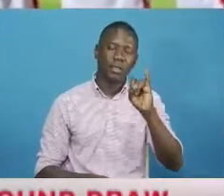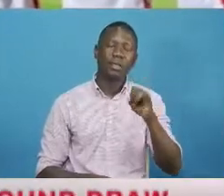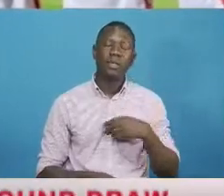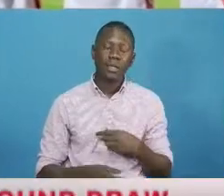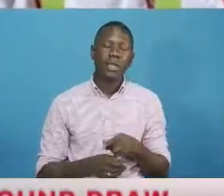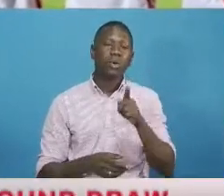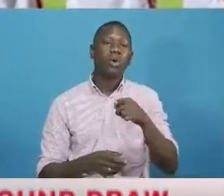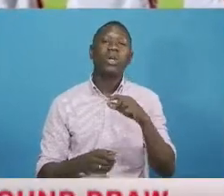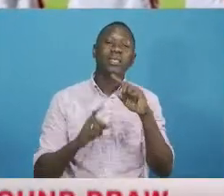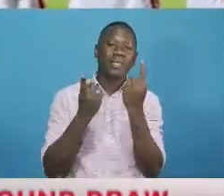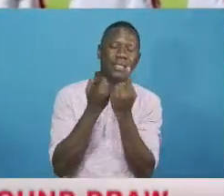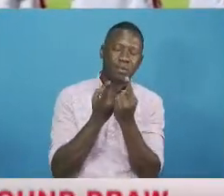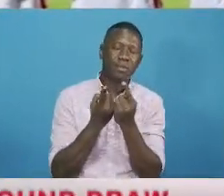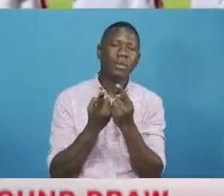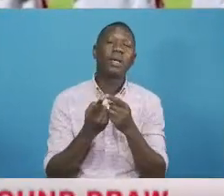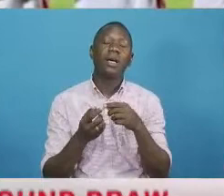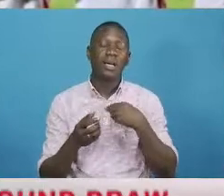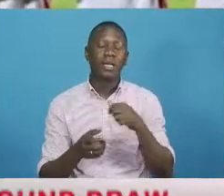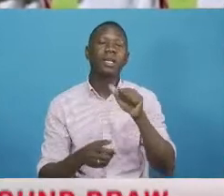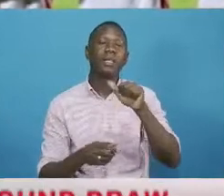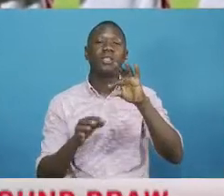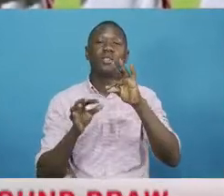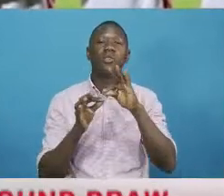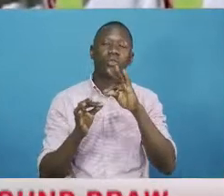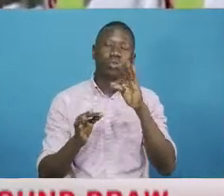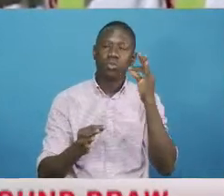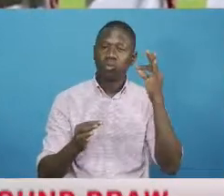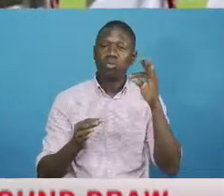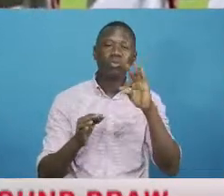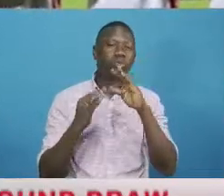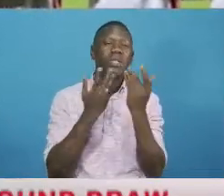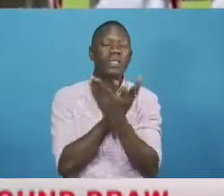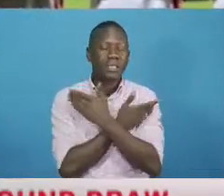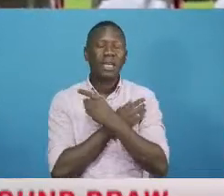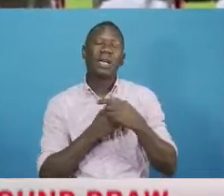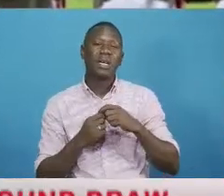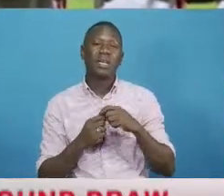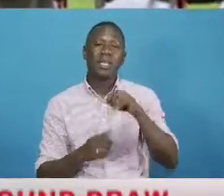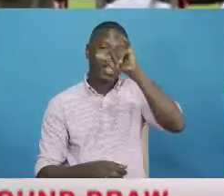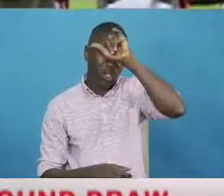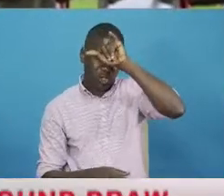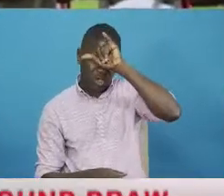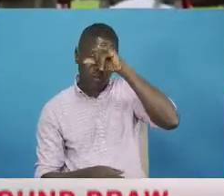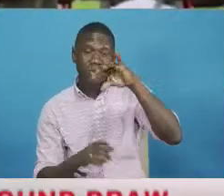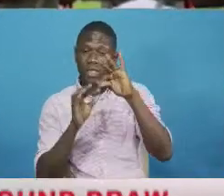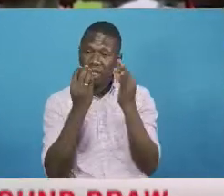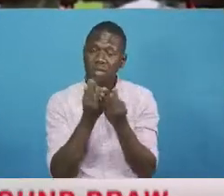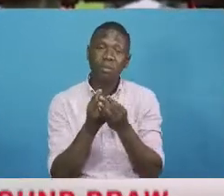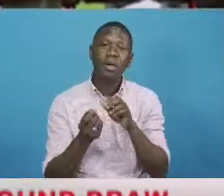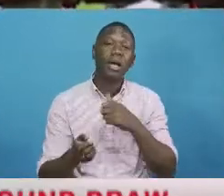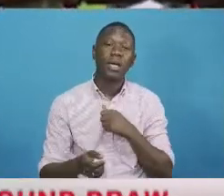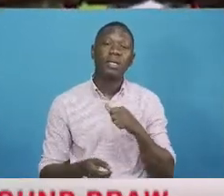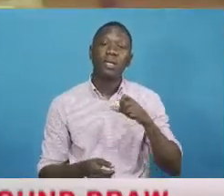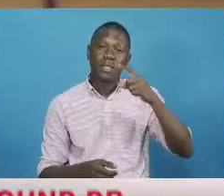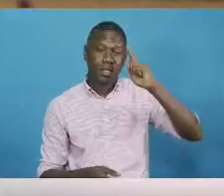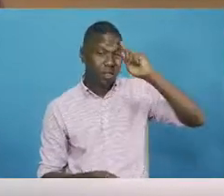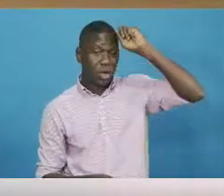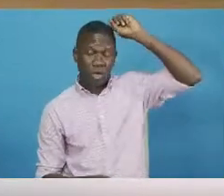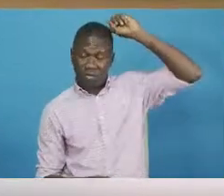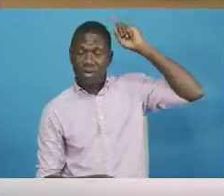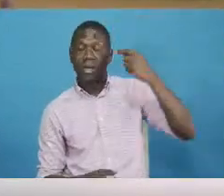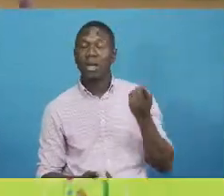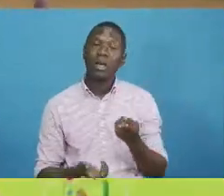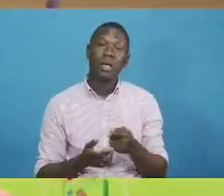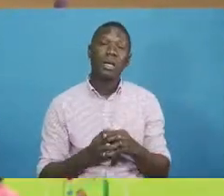Raja Casablanca, as well as Esperance of Tunisia, Zamalek of Egypt, Mamelodi Sundowns of South Africa, Simba of